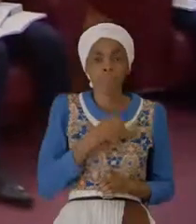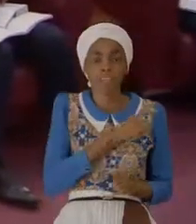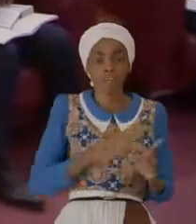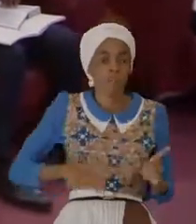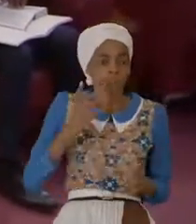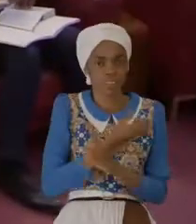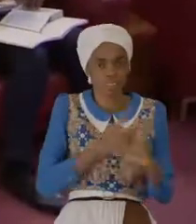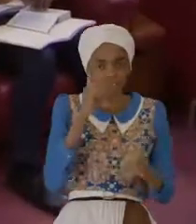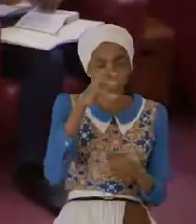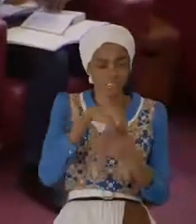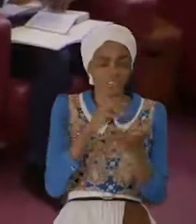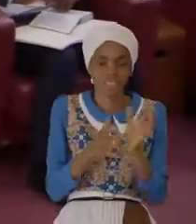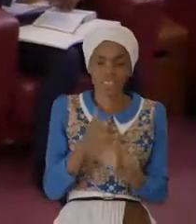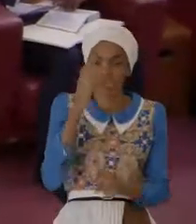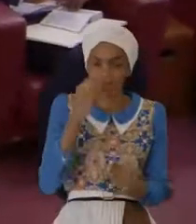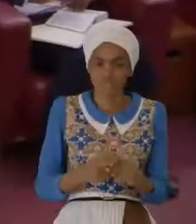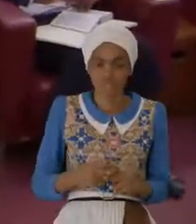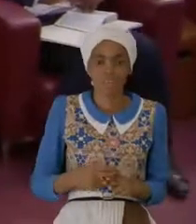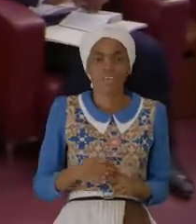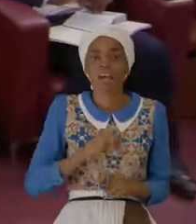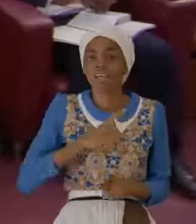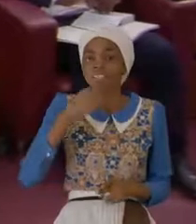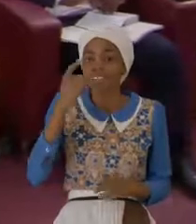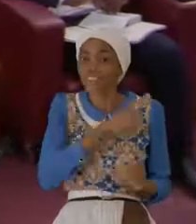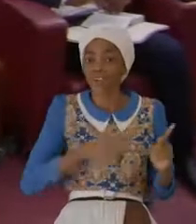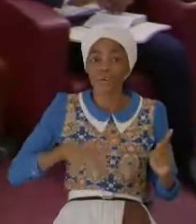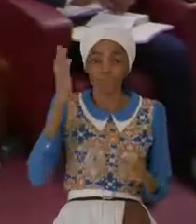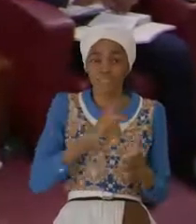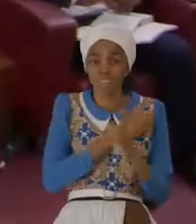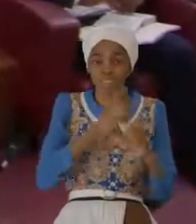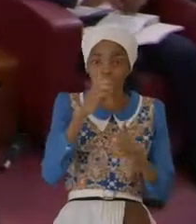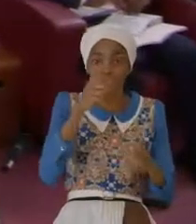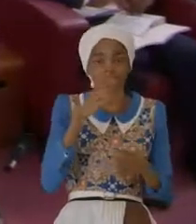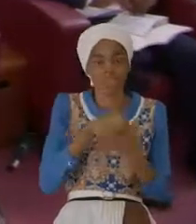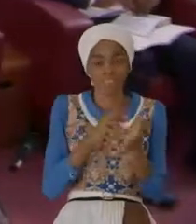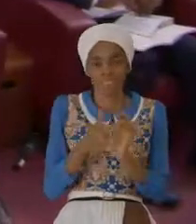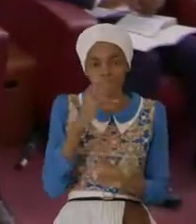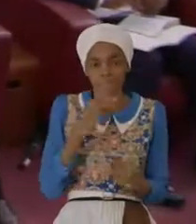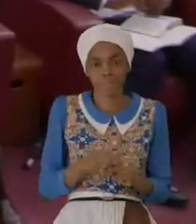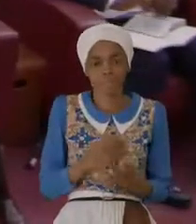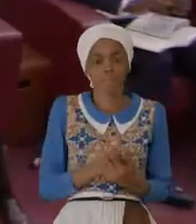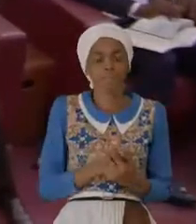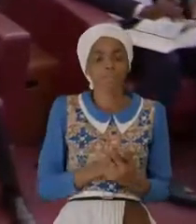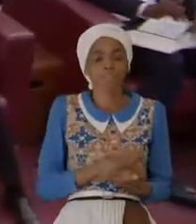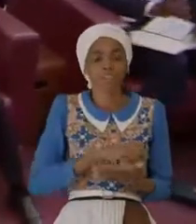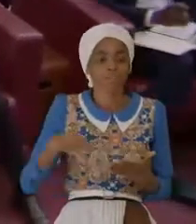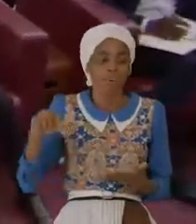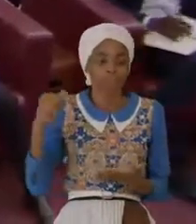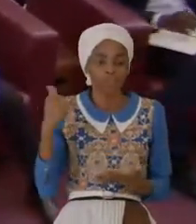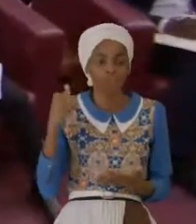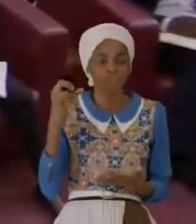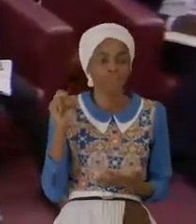you. I said, he will deliver you. In verse 12,